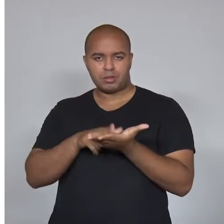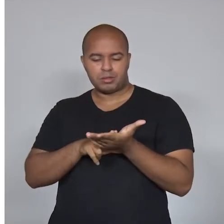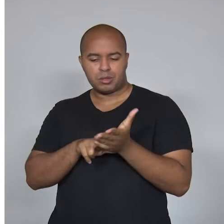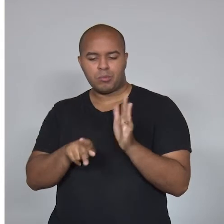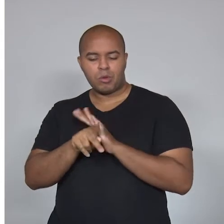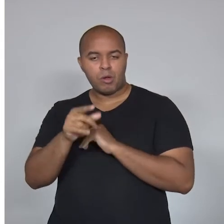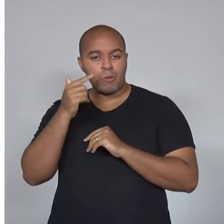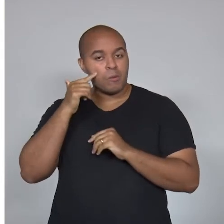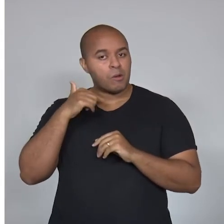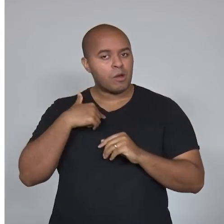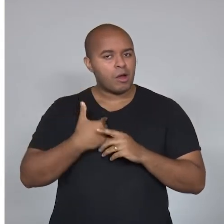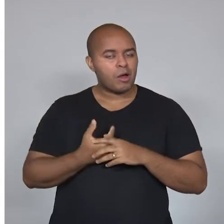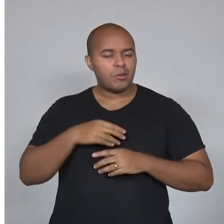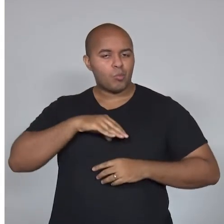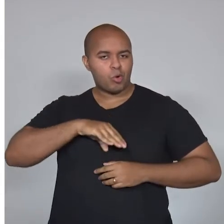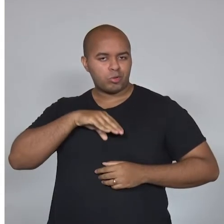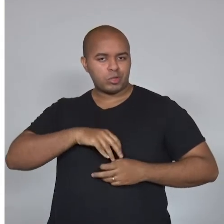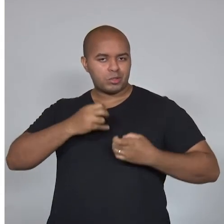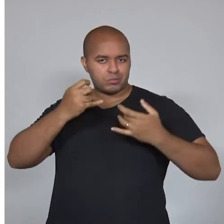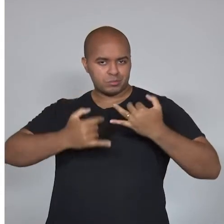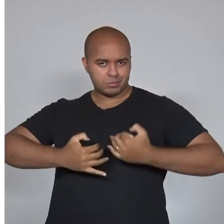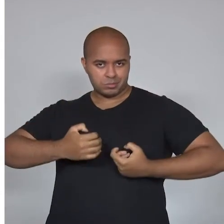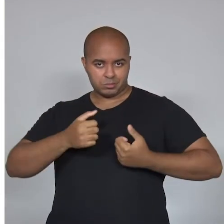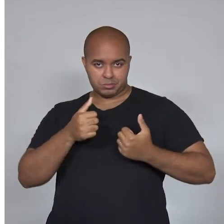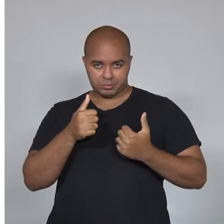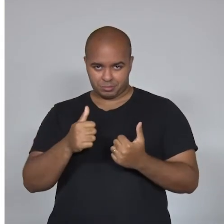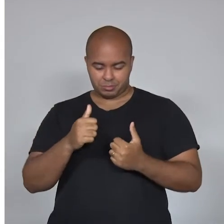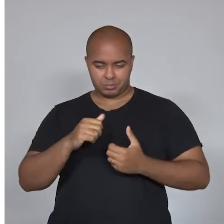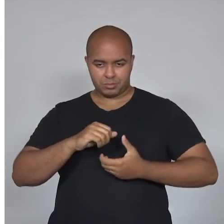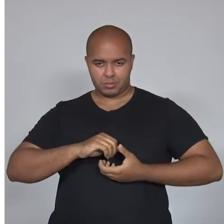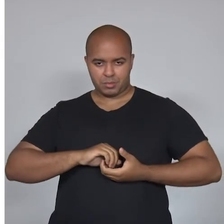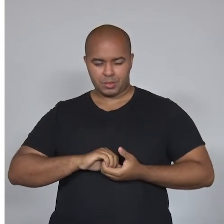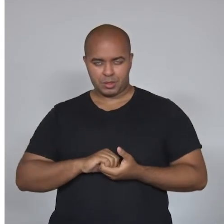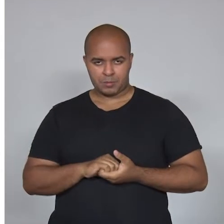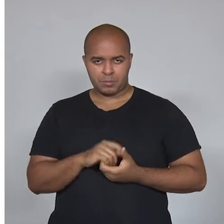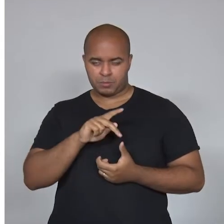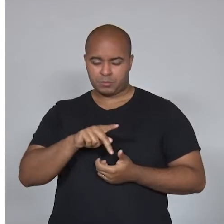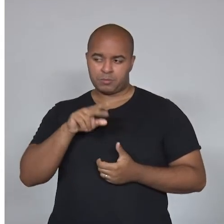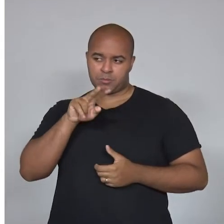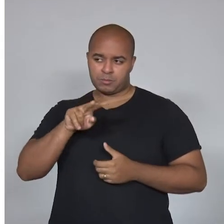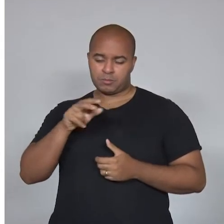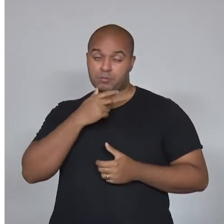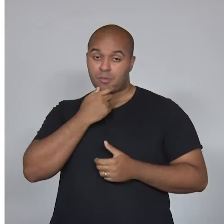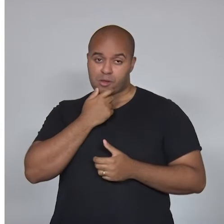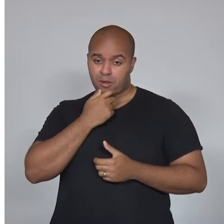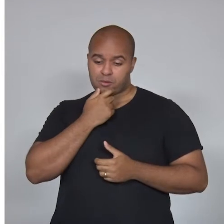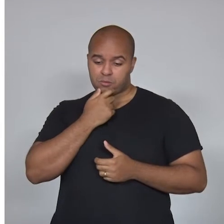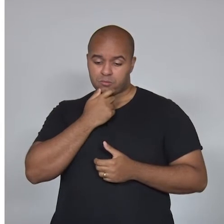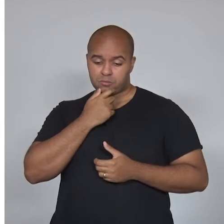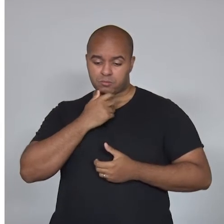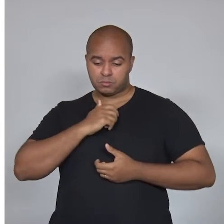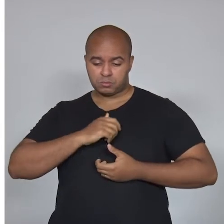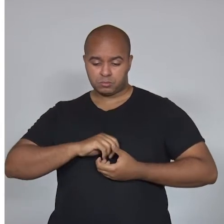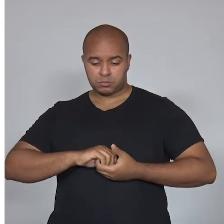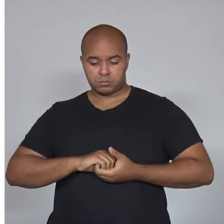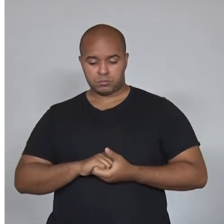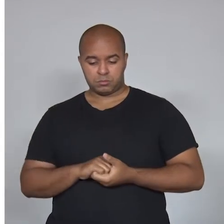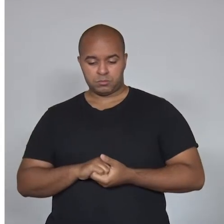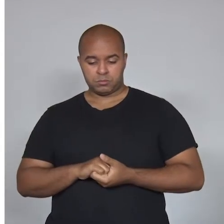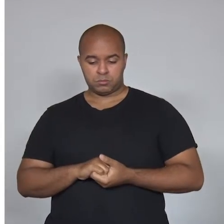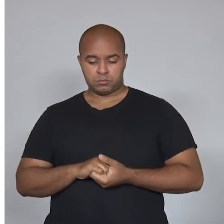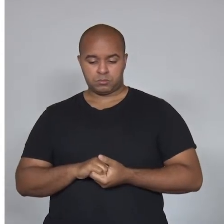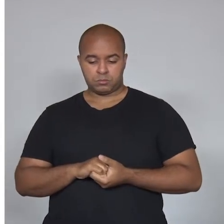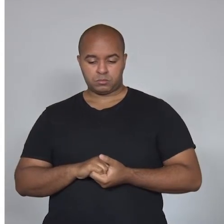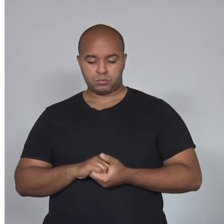symptoms like aches and pains, fever, dizziness, headache, congestion, and vomiting, to more extreme